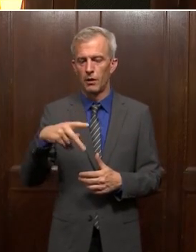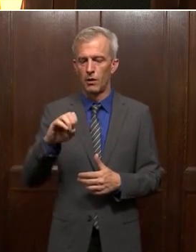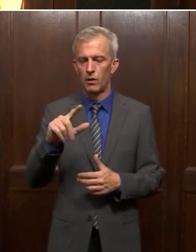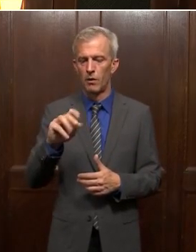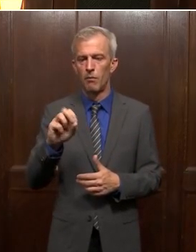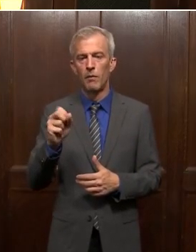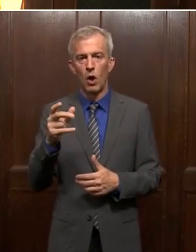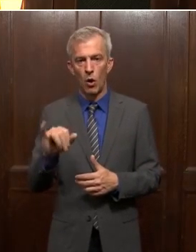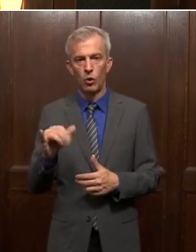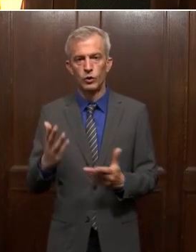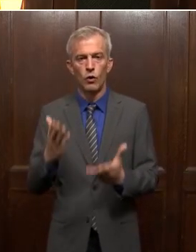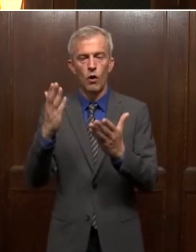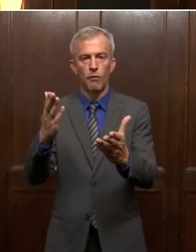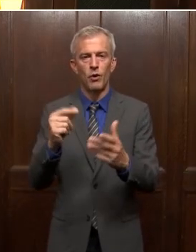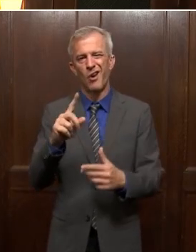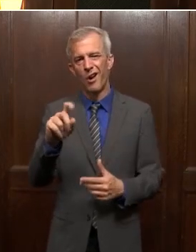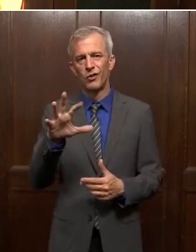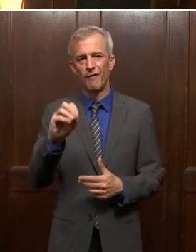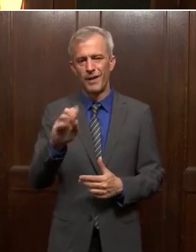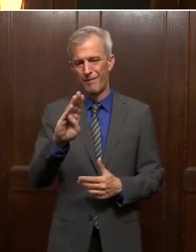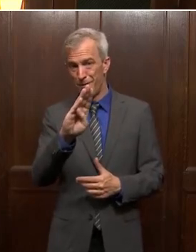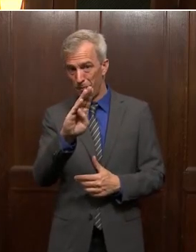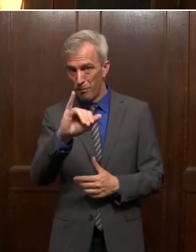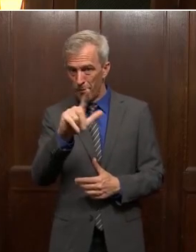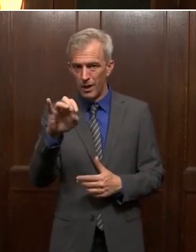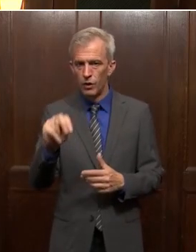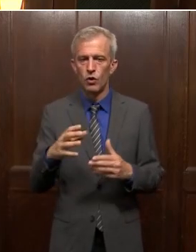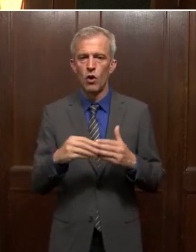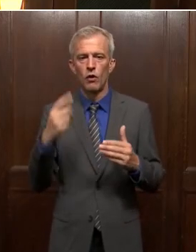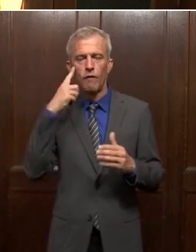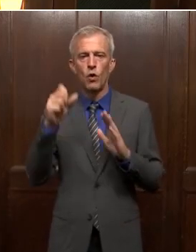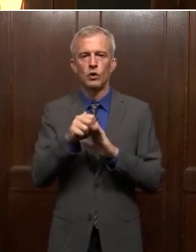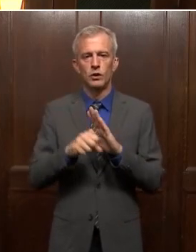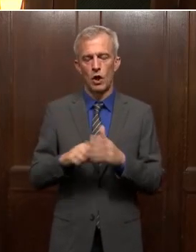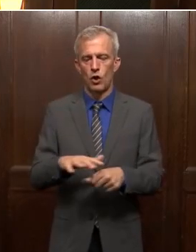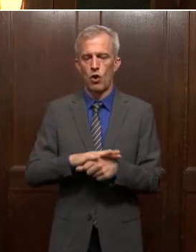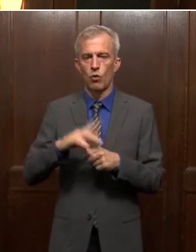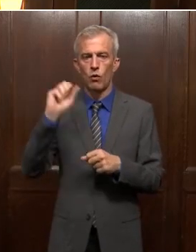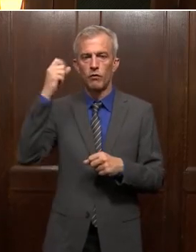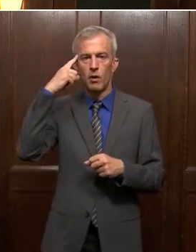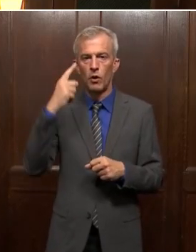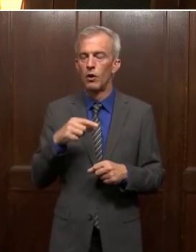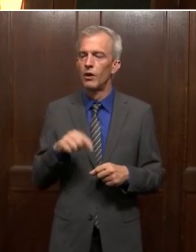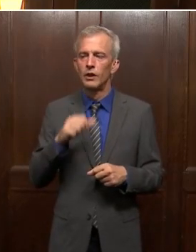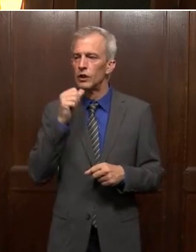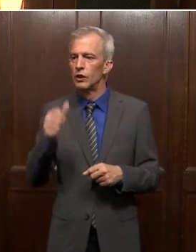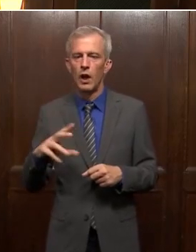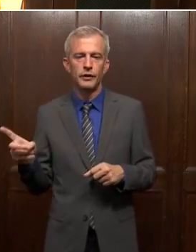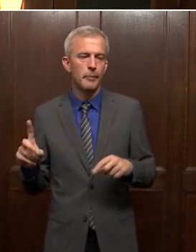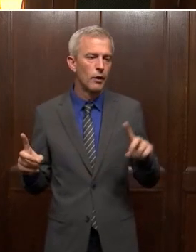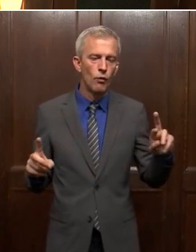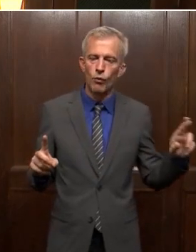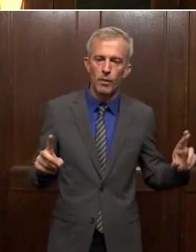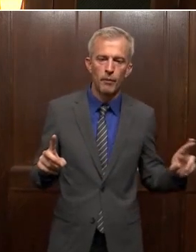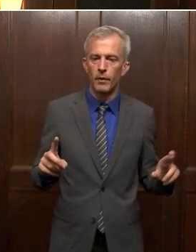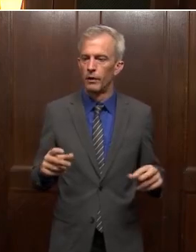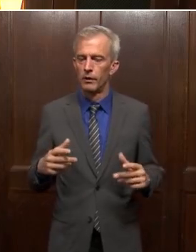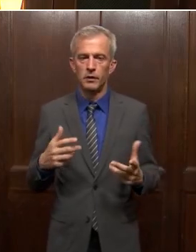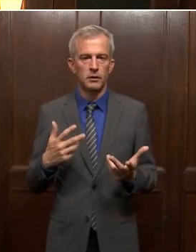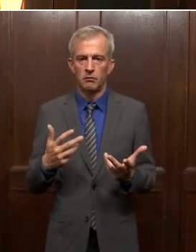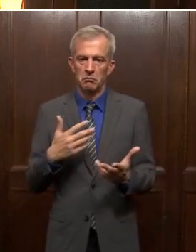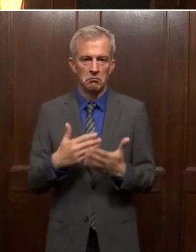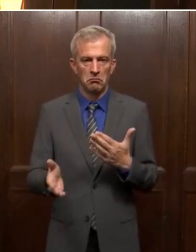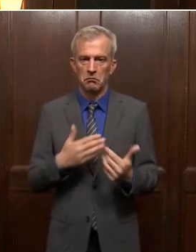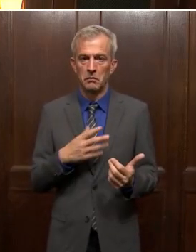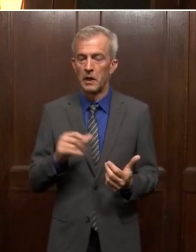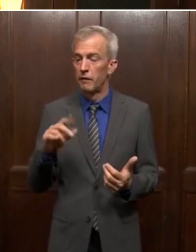put $150 billion for states and local government. And this is not a partisan issue. In red and blue and purple